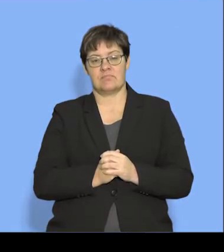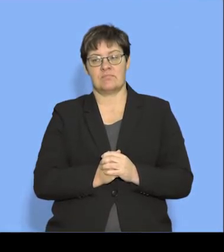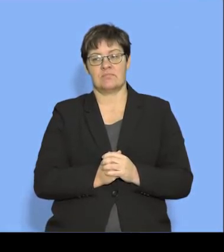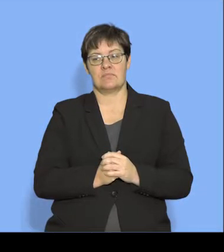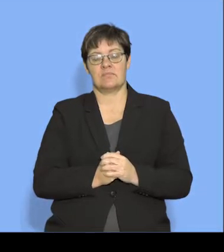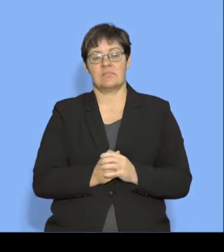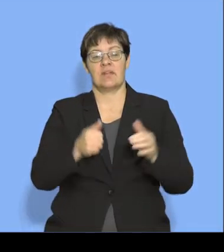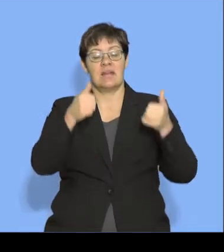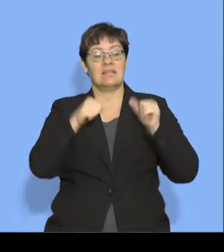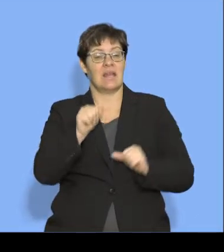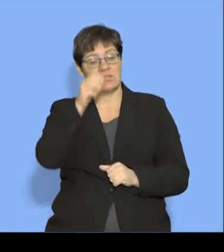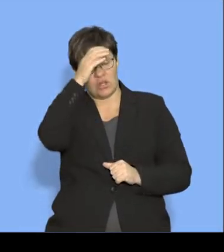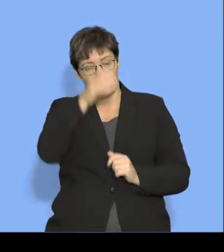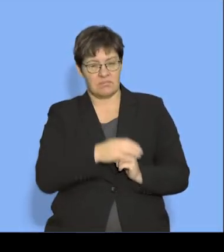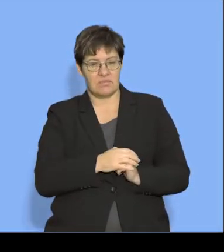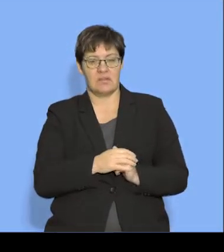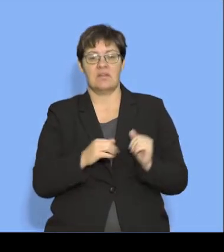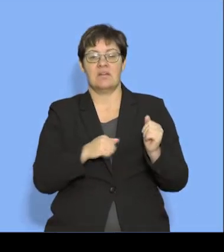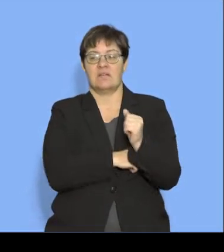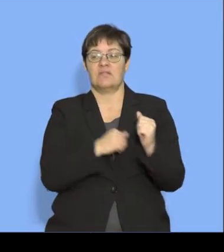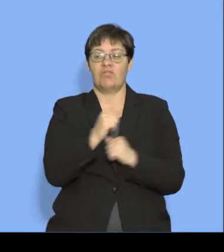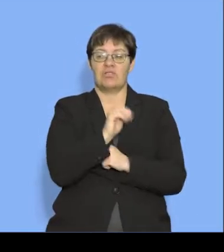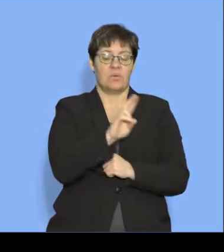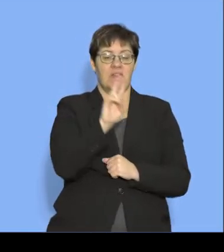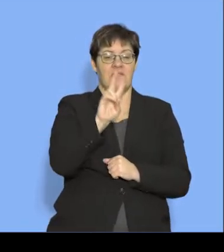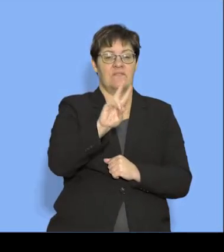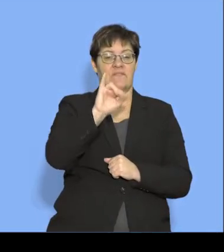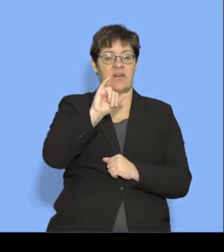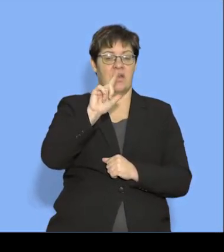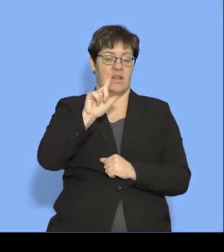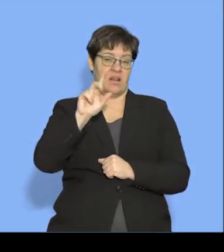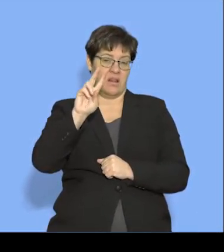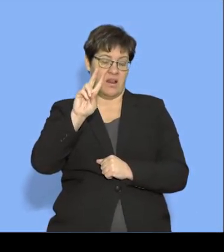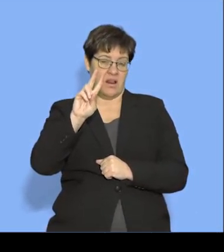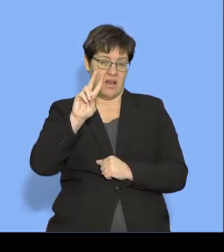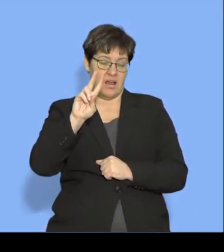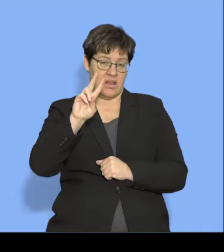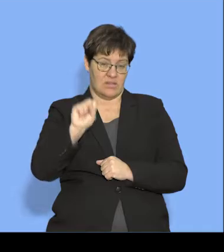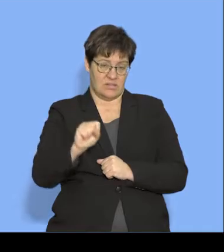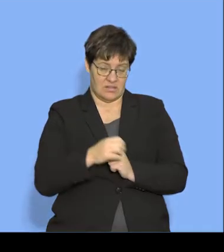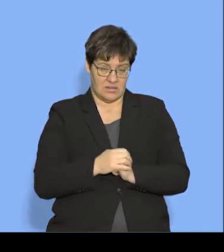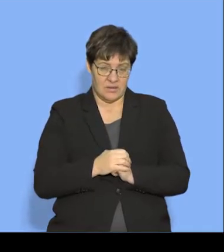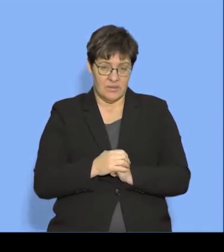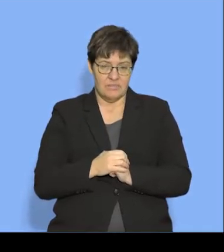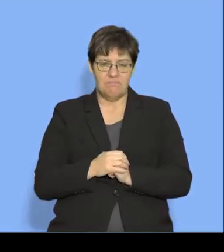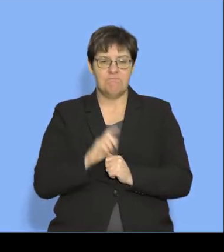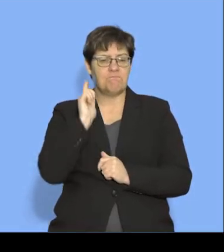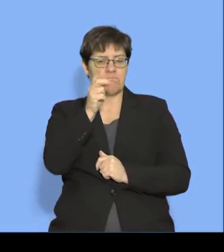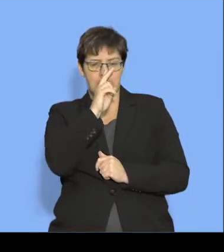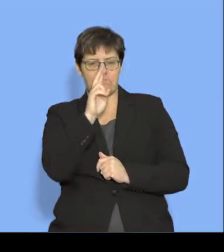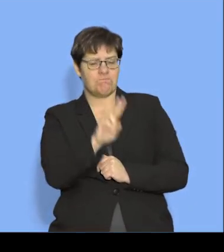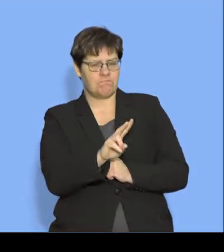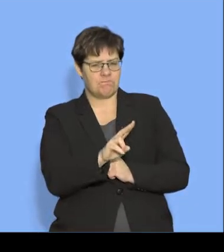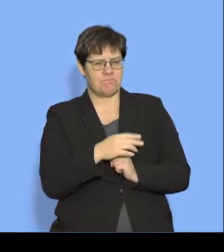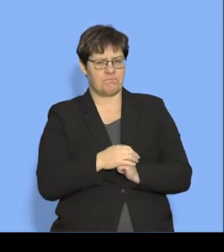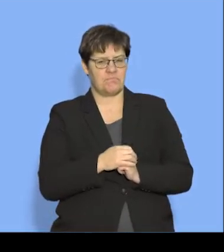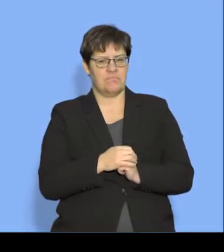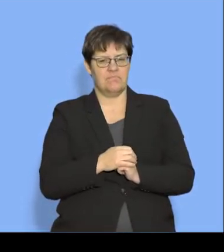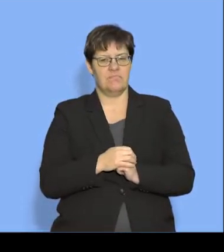The next concept would be looking at the structure of villi. And when we look at the small intestine later in our segment today, we will look at what